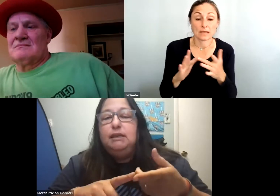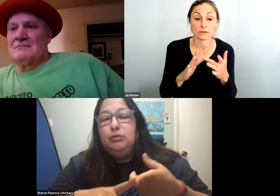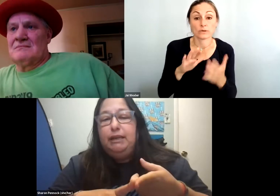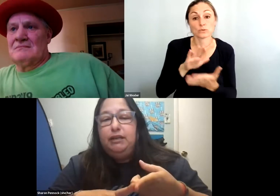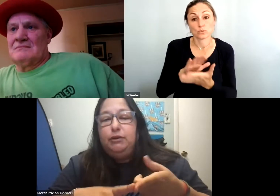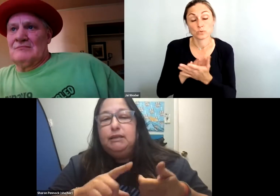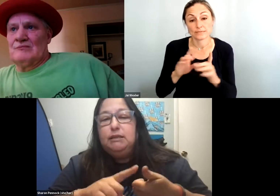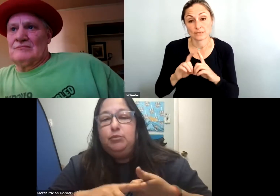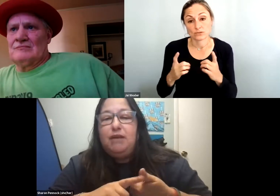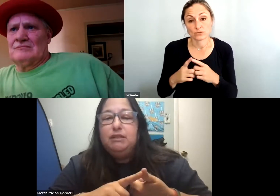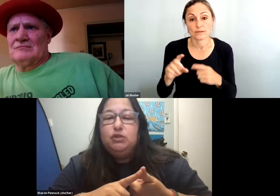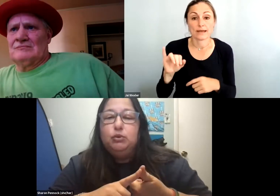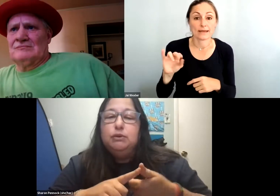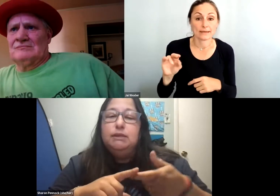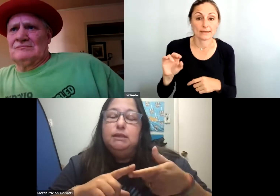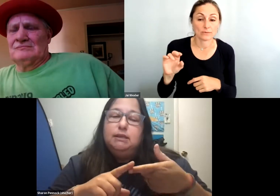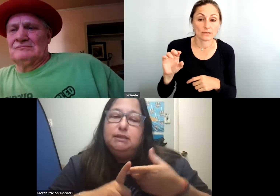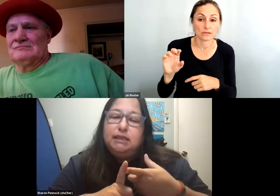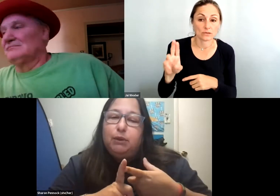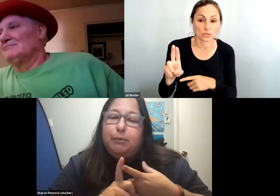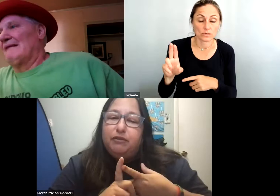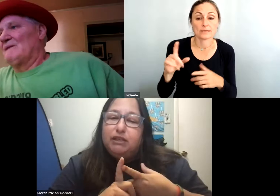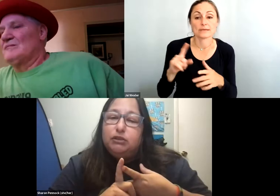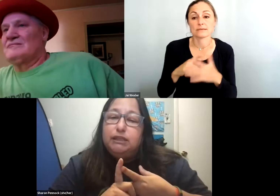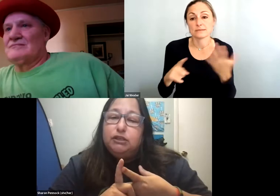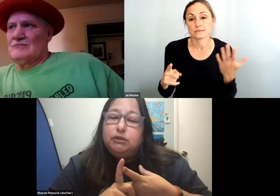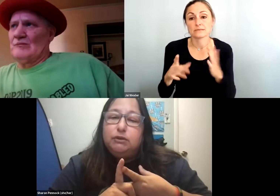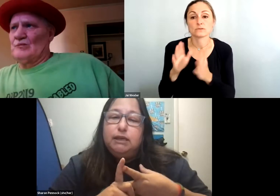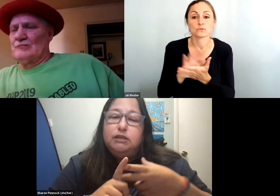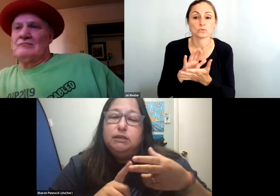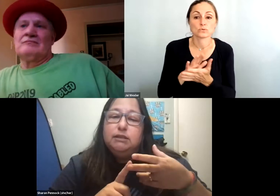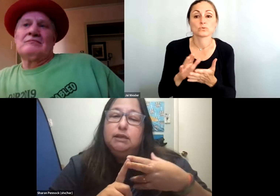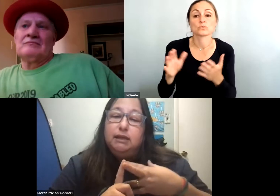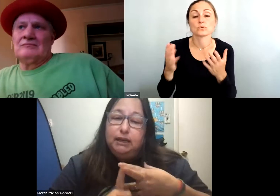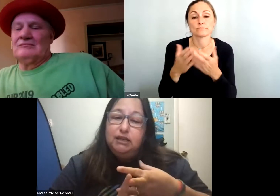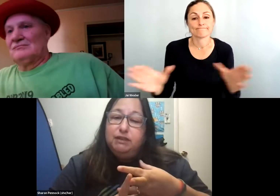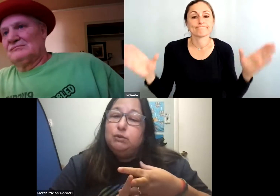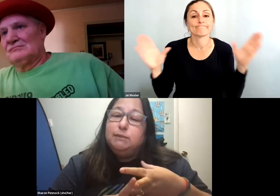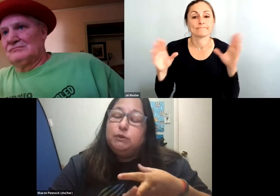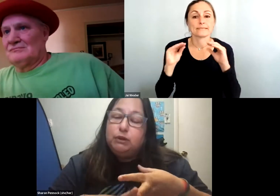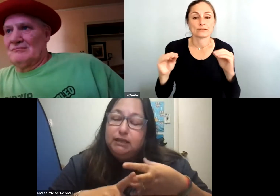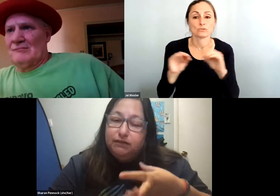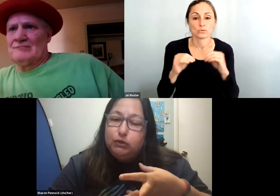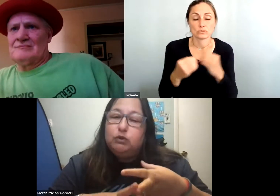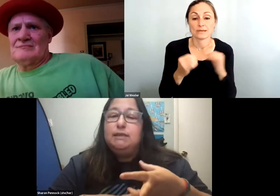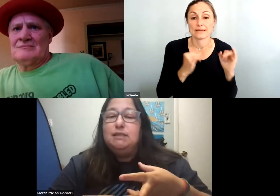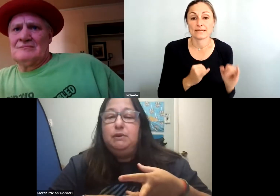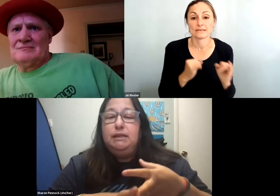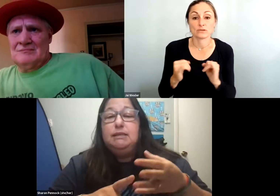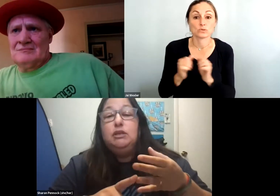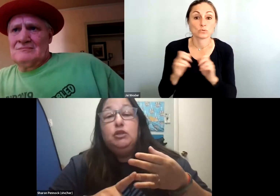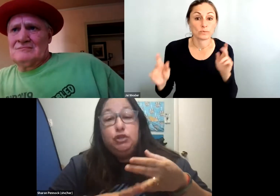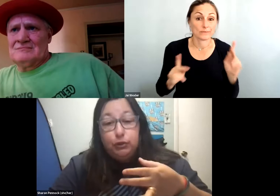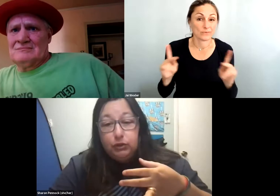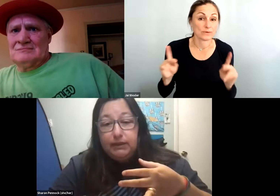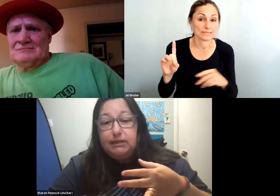districts, intermediate units, private schools, statewide professional teacher associations, individuals with